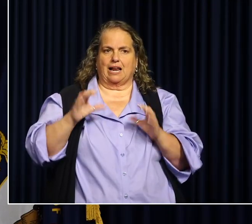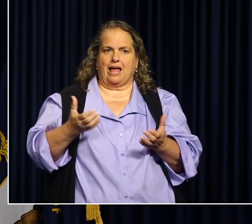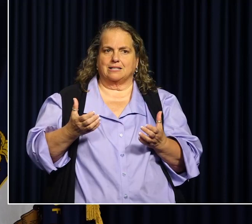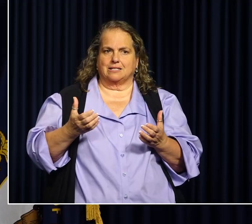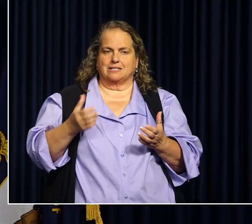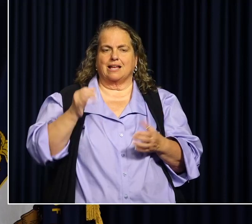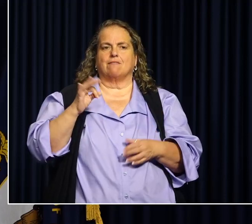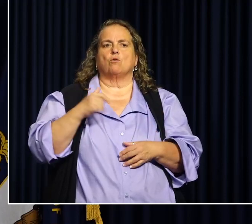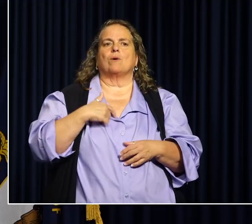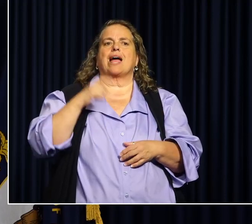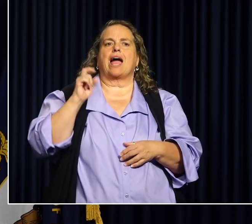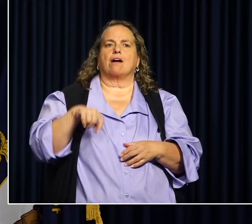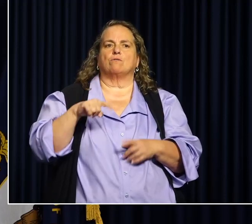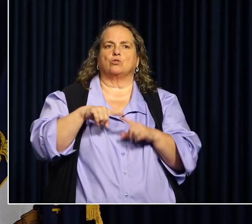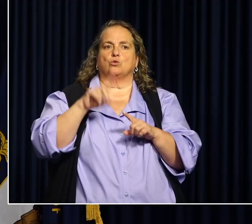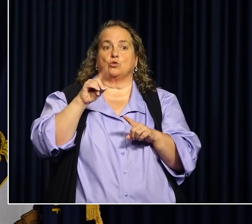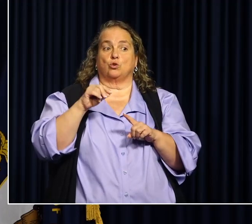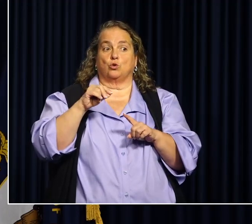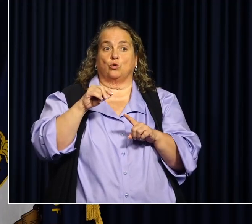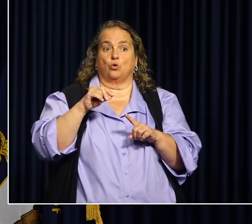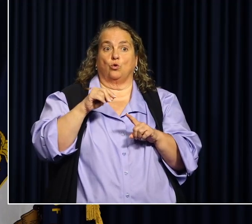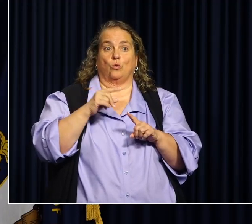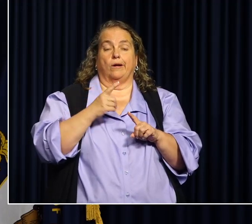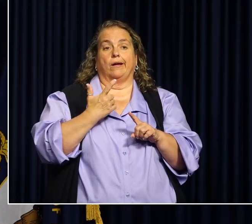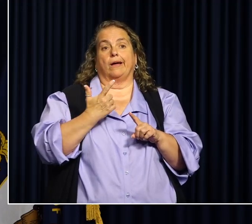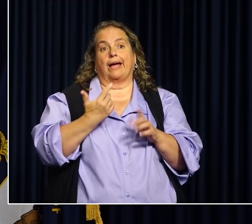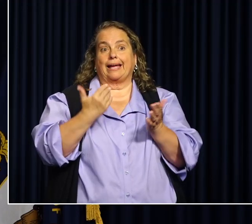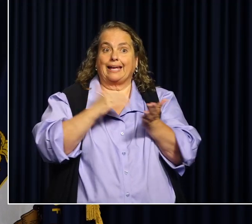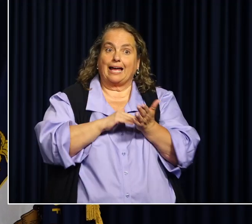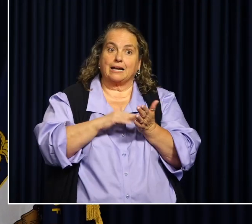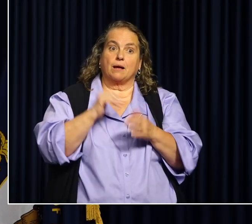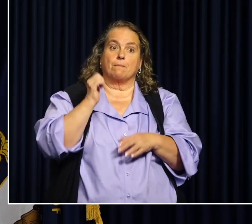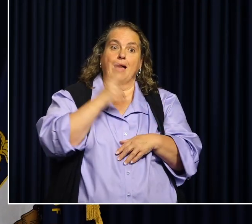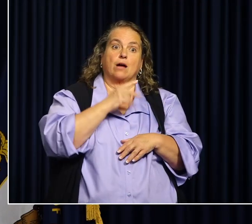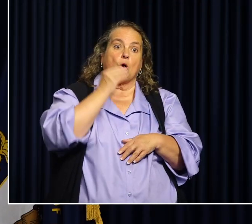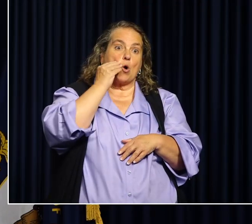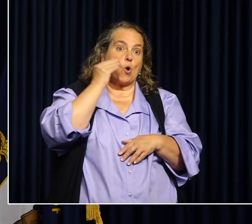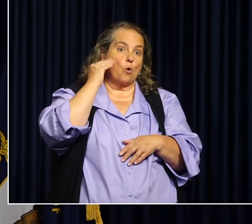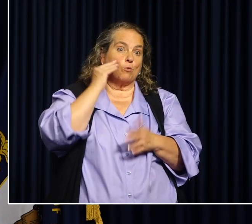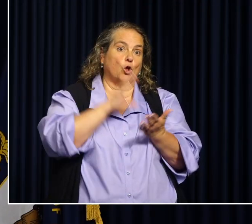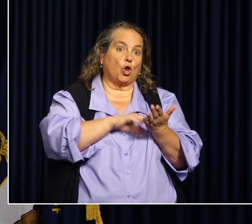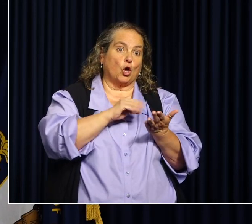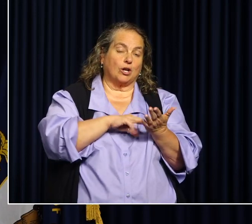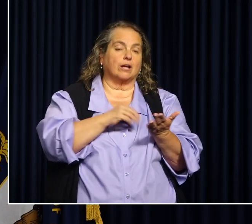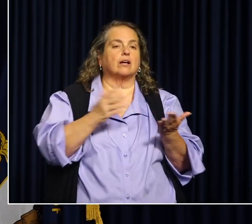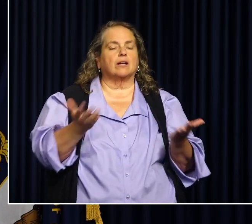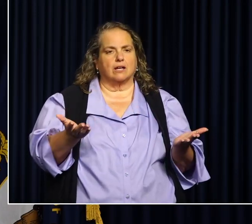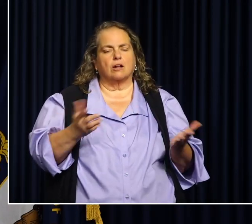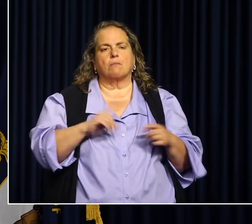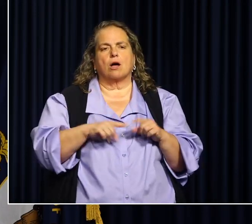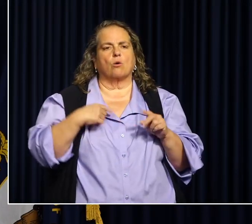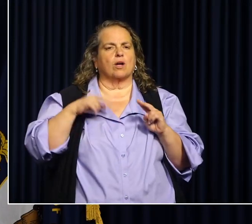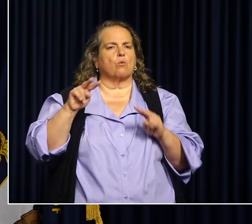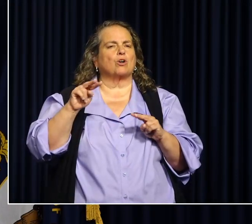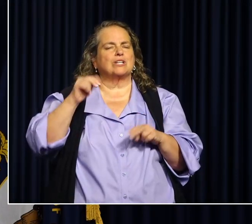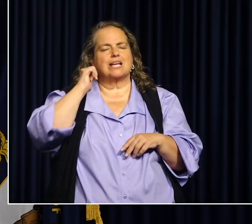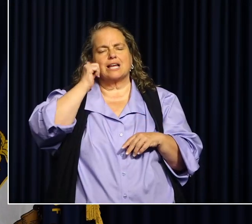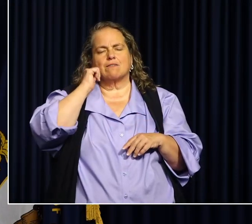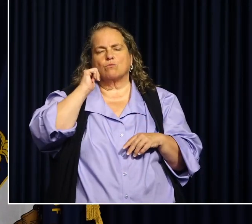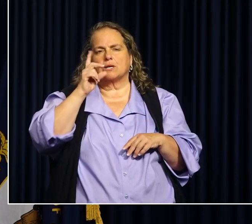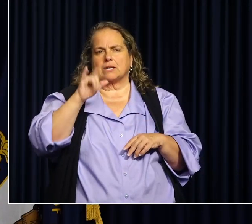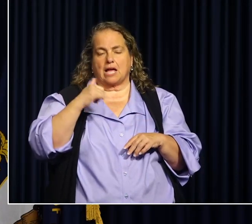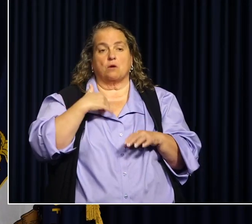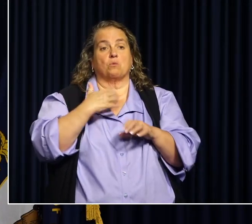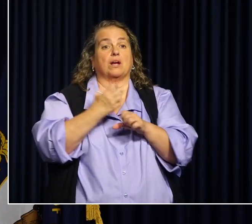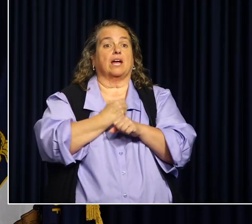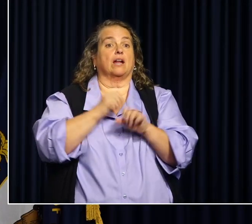to do remote learning for a period of time again. And I will tell you that this is something we're watching every day, and we're getting really good